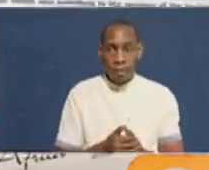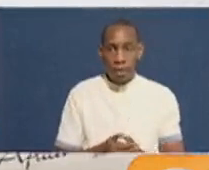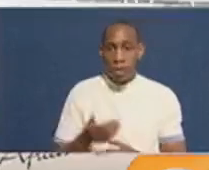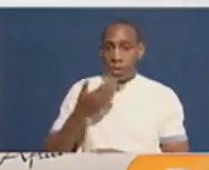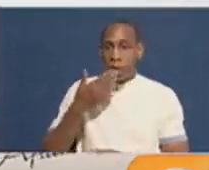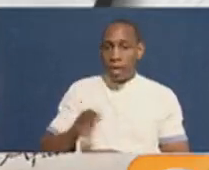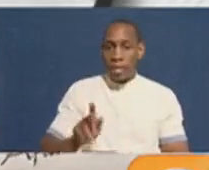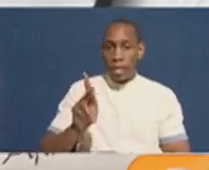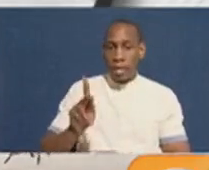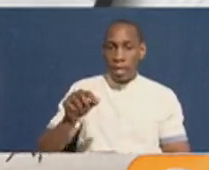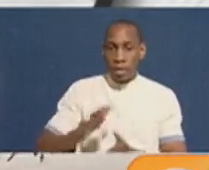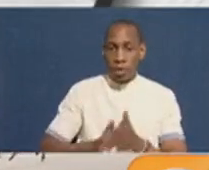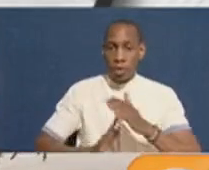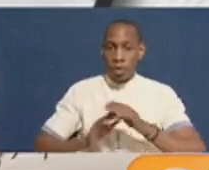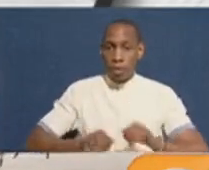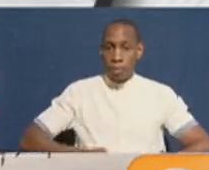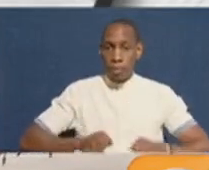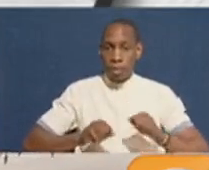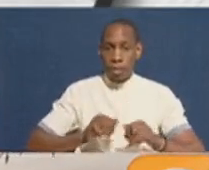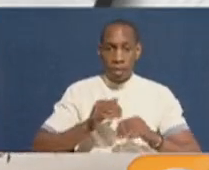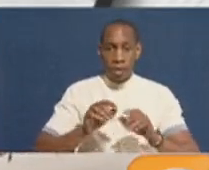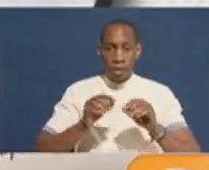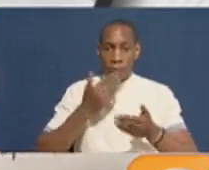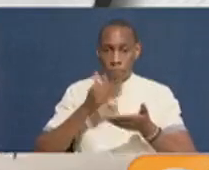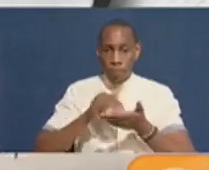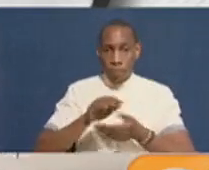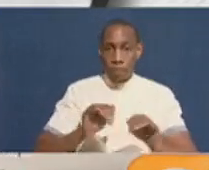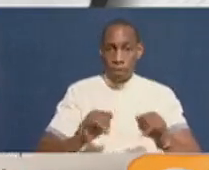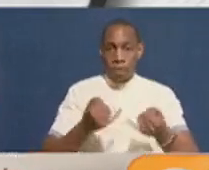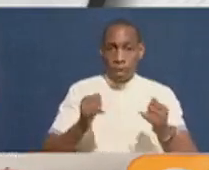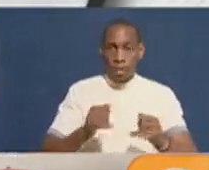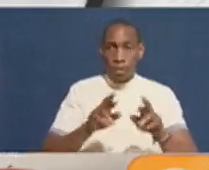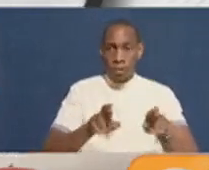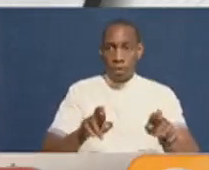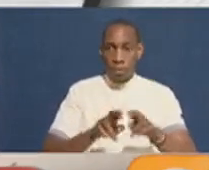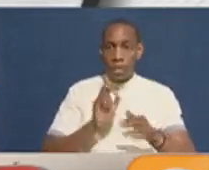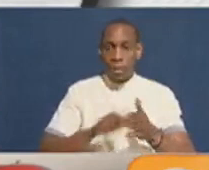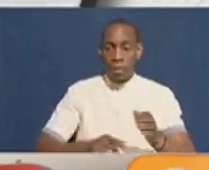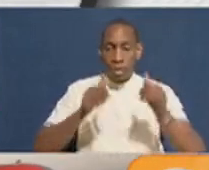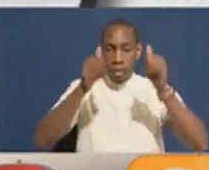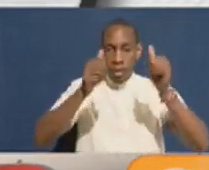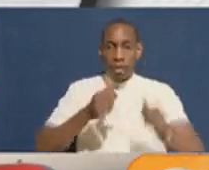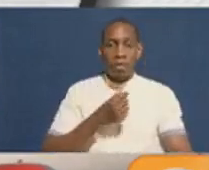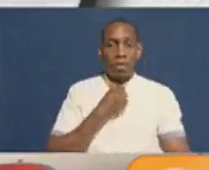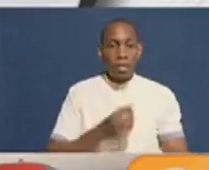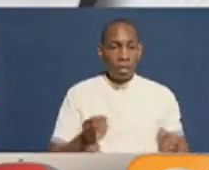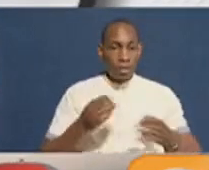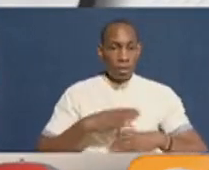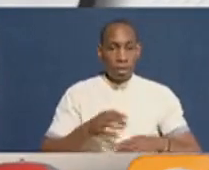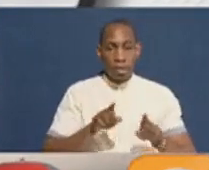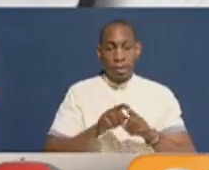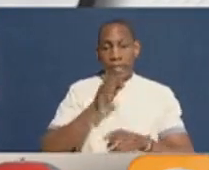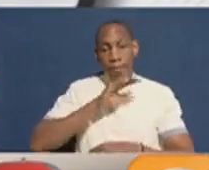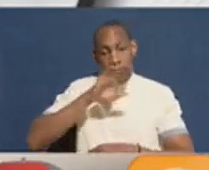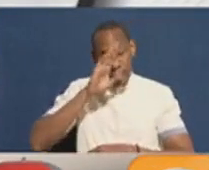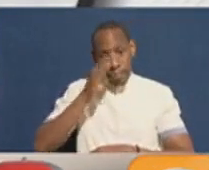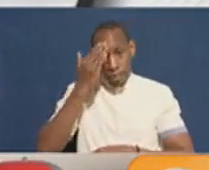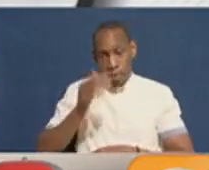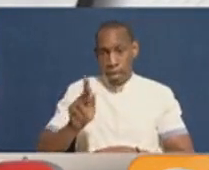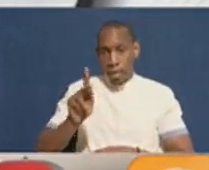KQ CEO Allan Kilavuka sent a statement to newsrooms saying that the notice by the unions is surprising and disappointing, as